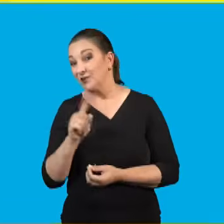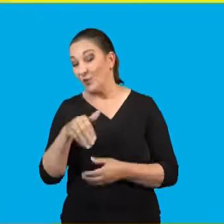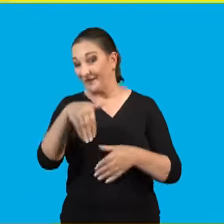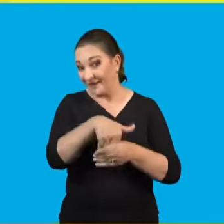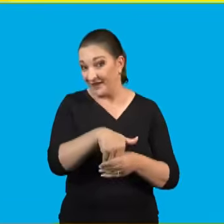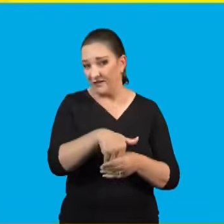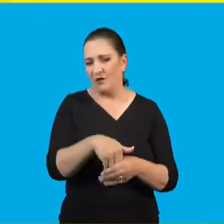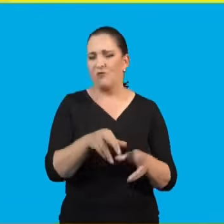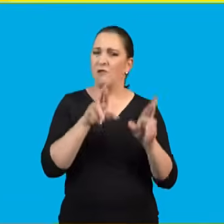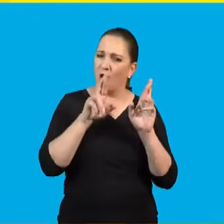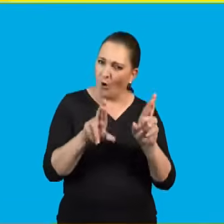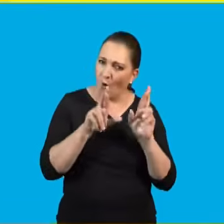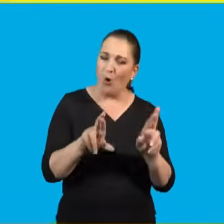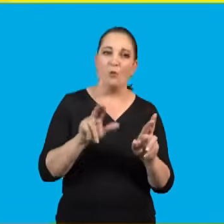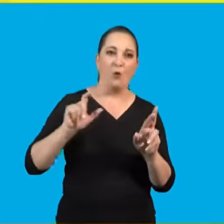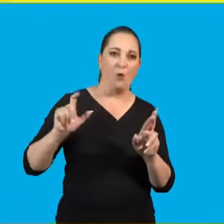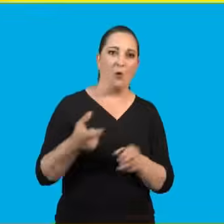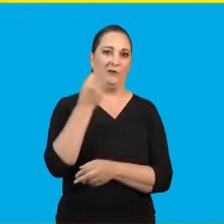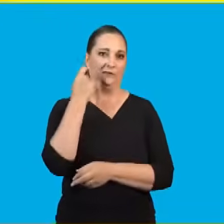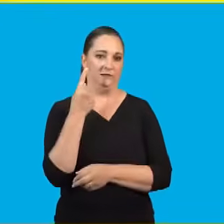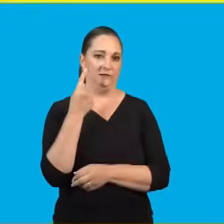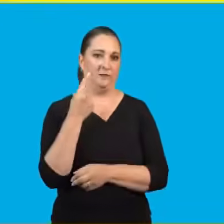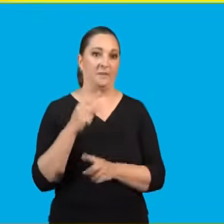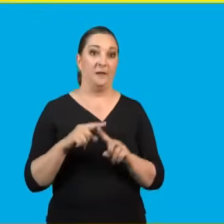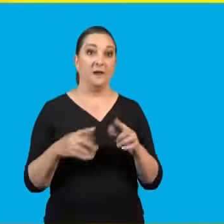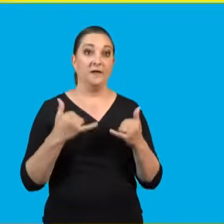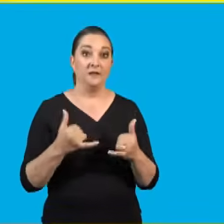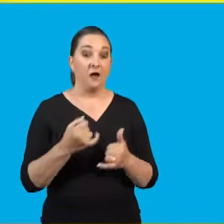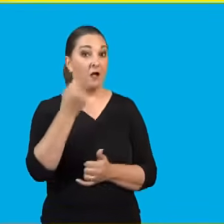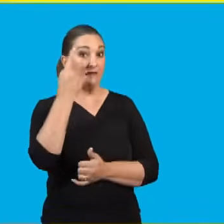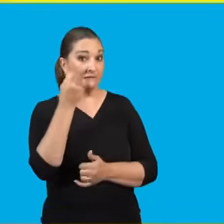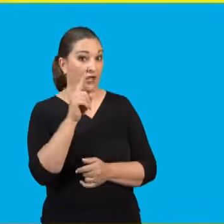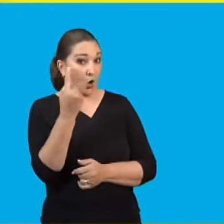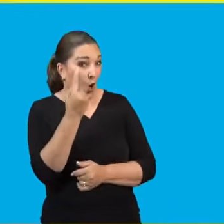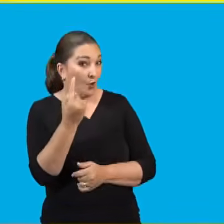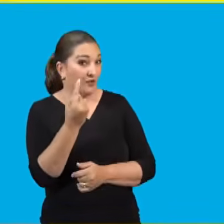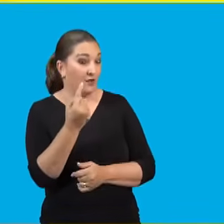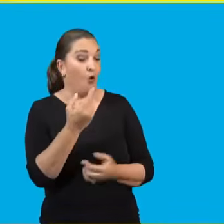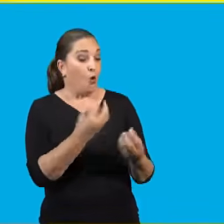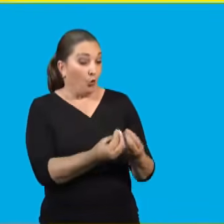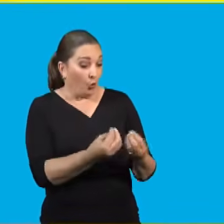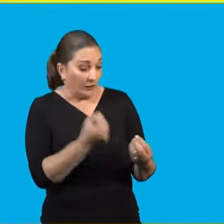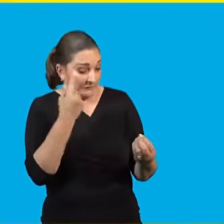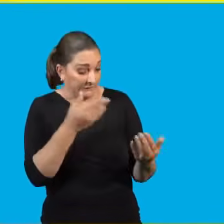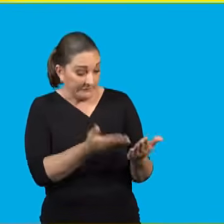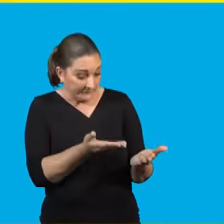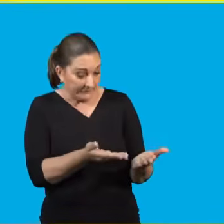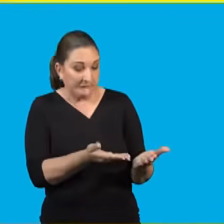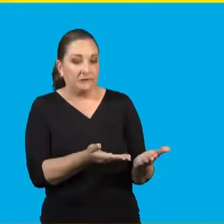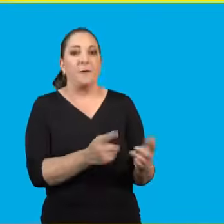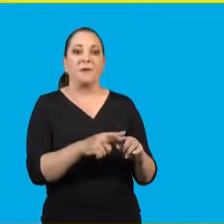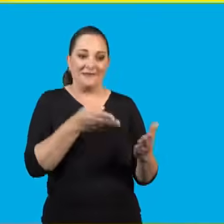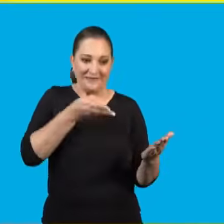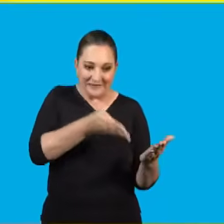that helps you understand how to not only comprehend or understand the sources, but also how